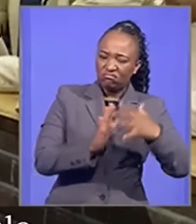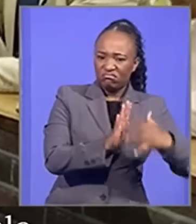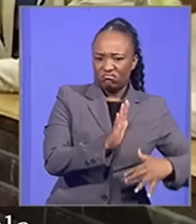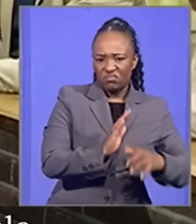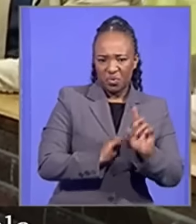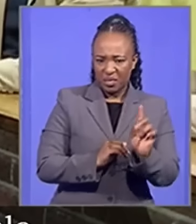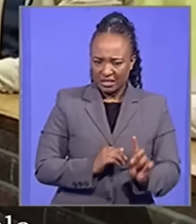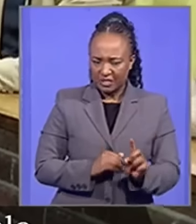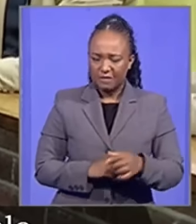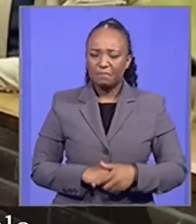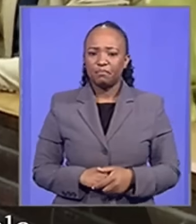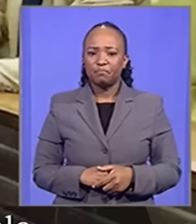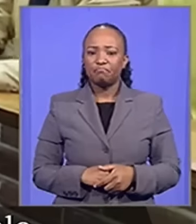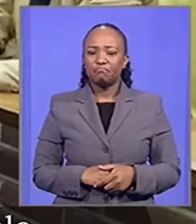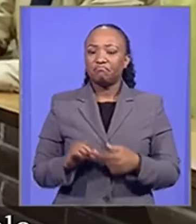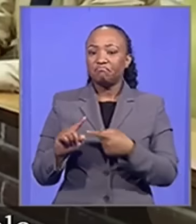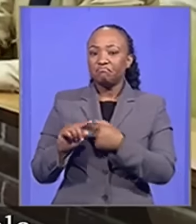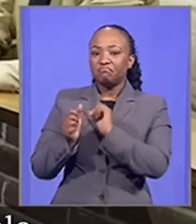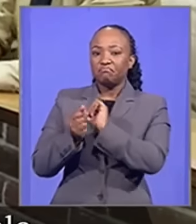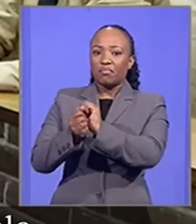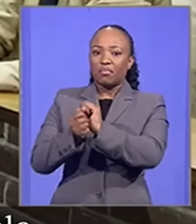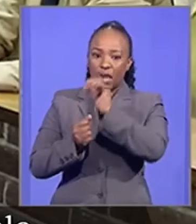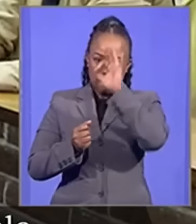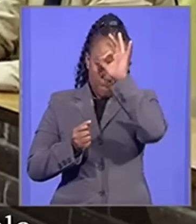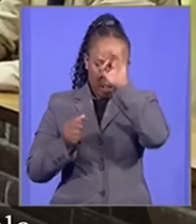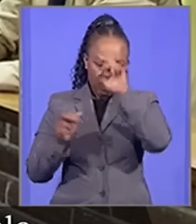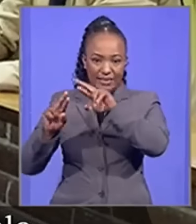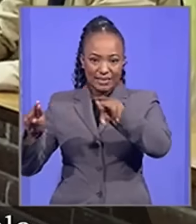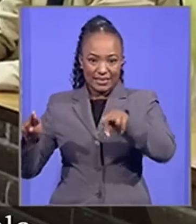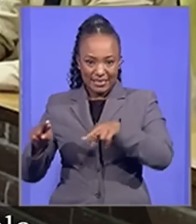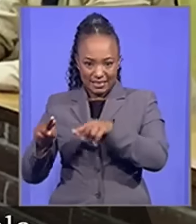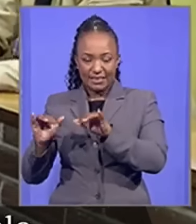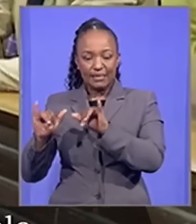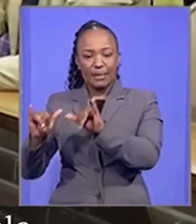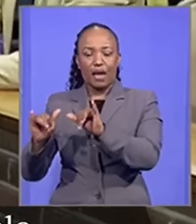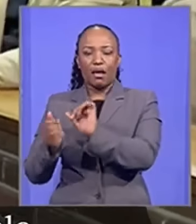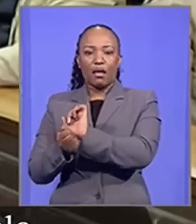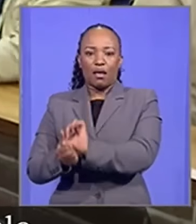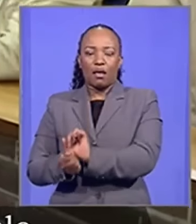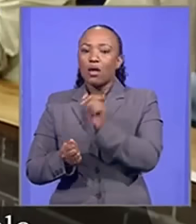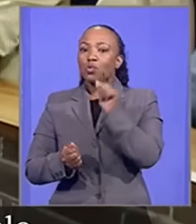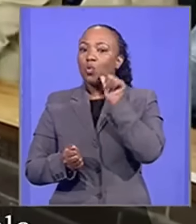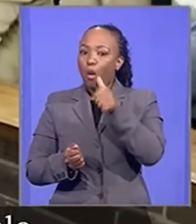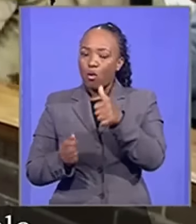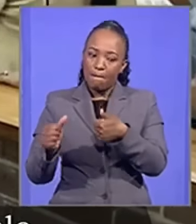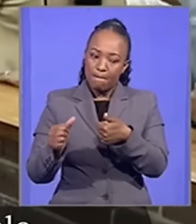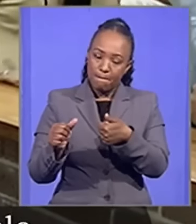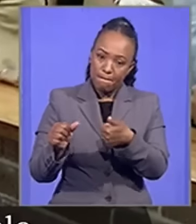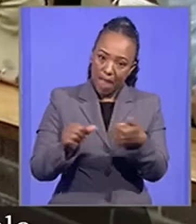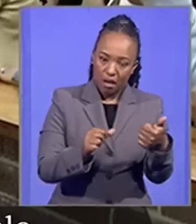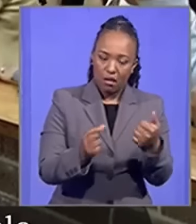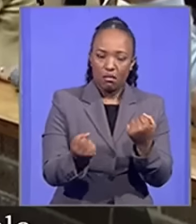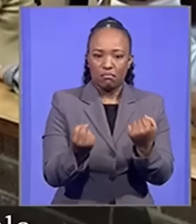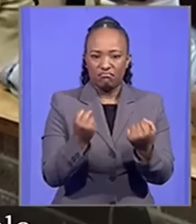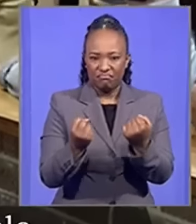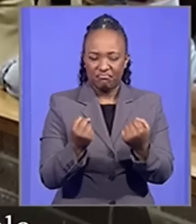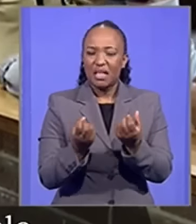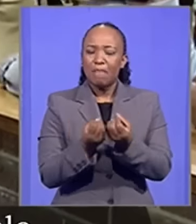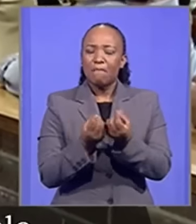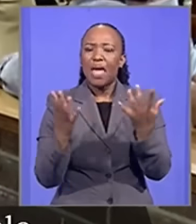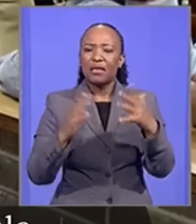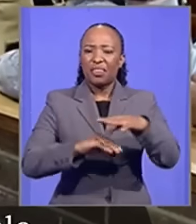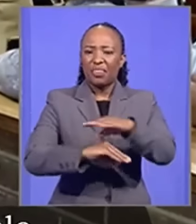affidavit. Cholota o kwalletswe ditlamong tsa sepolesa Bainsflay ho fihlela a hlahella hape kgotla e le ngosane. Nyewe ena e bakileng dipuo